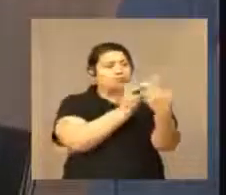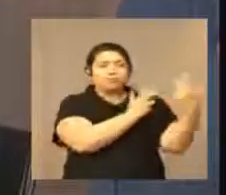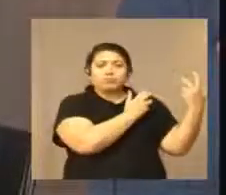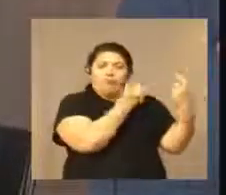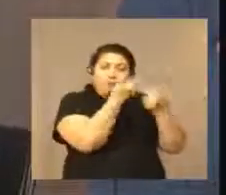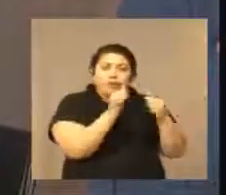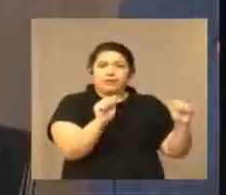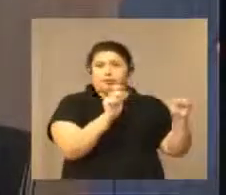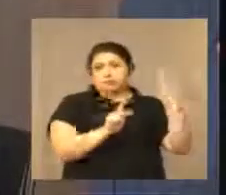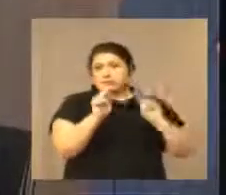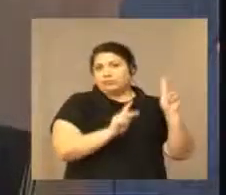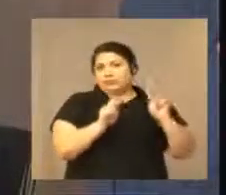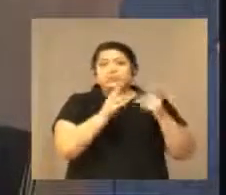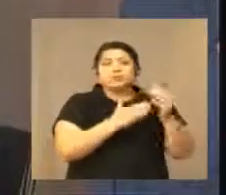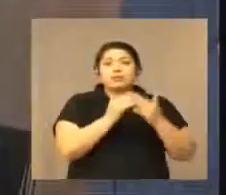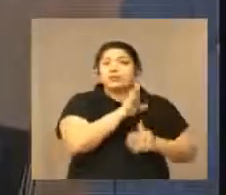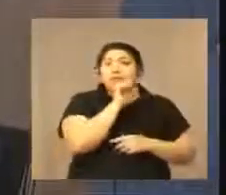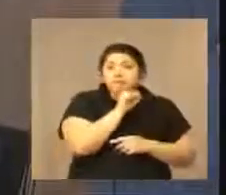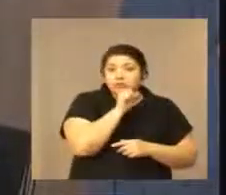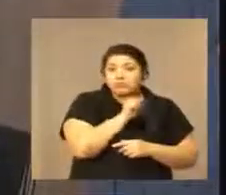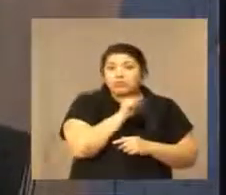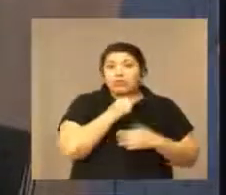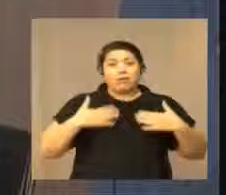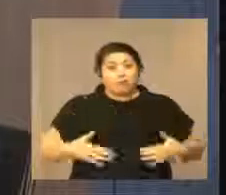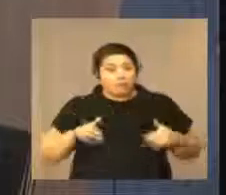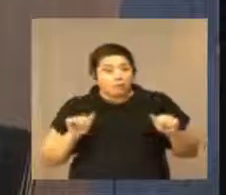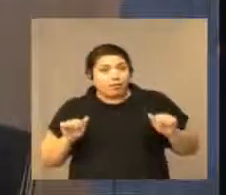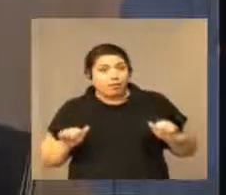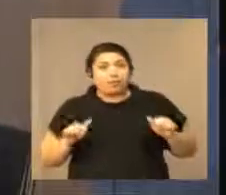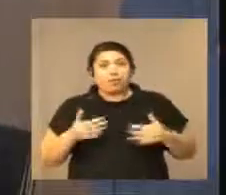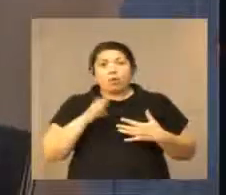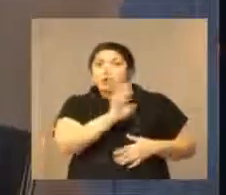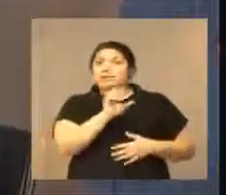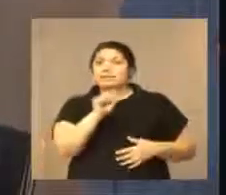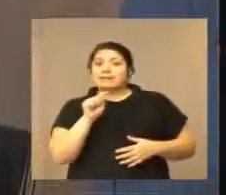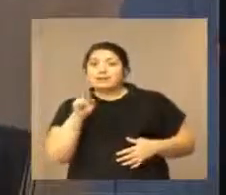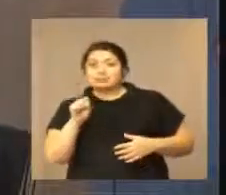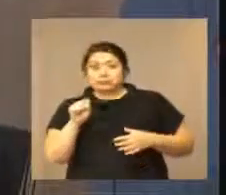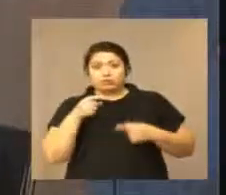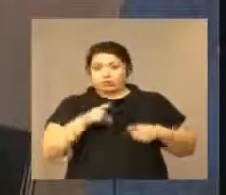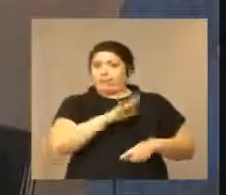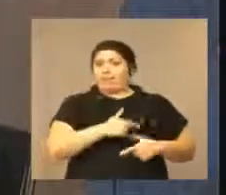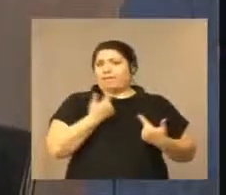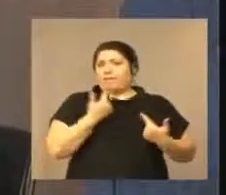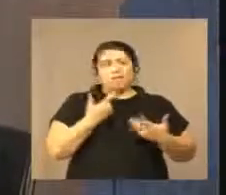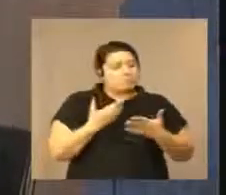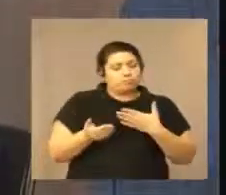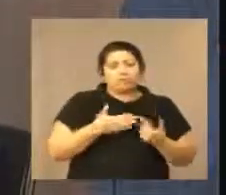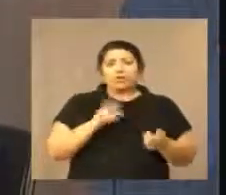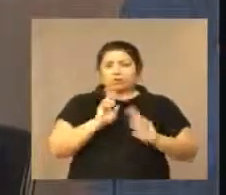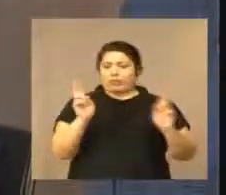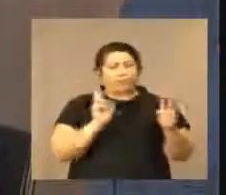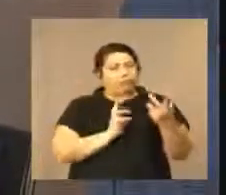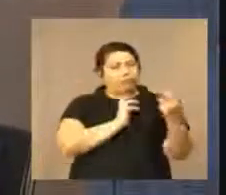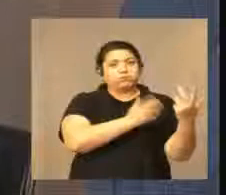everyone, regardless of their age, ability, or status in life. In other words, if you create an environment that,